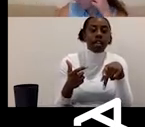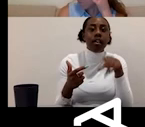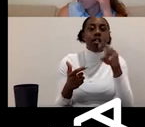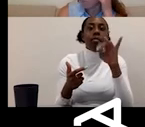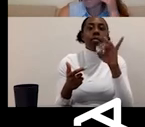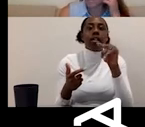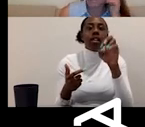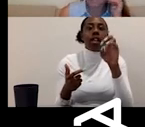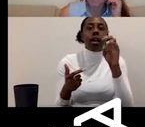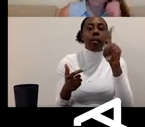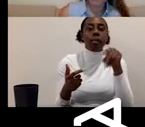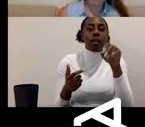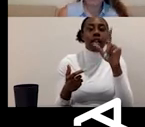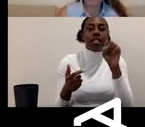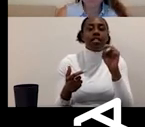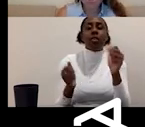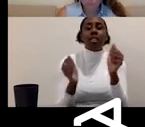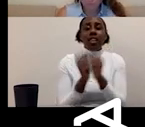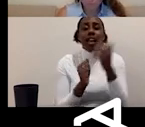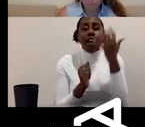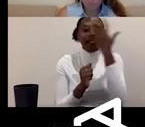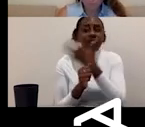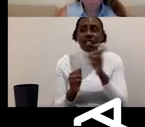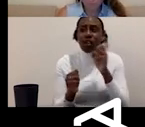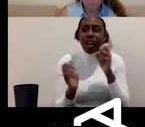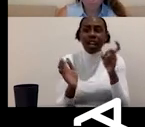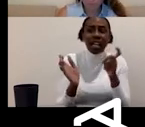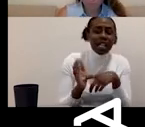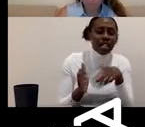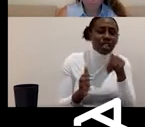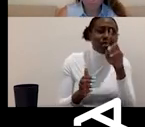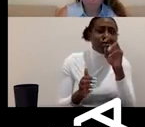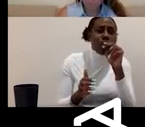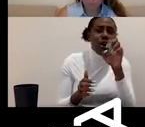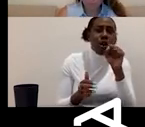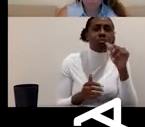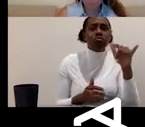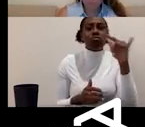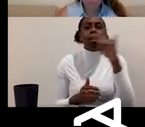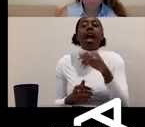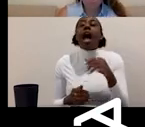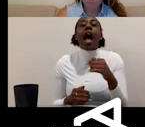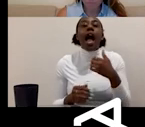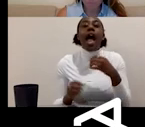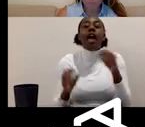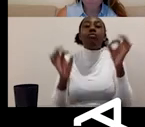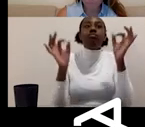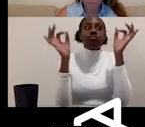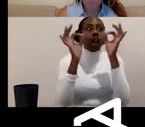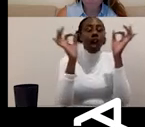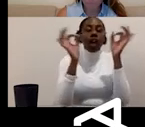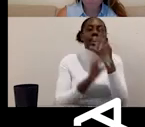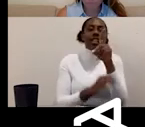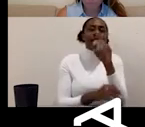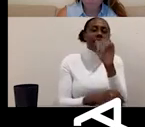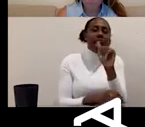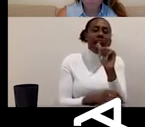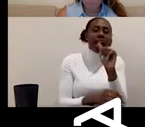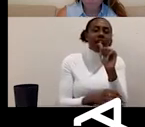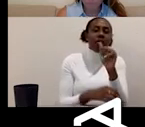recognition drones and all of this equipment. I had no idea that the DEA would be called for a protest,